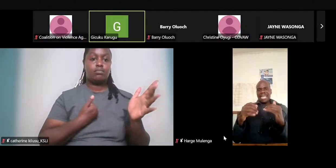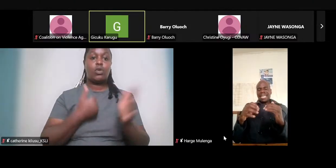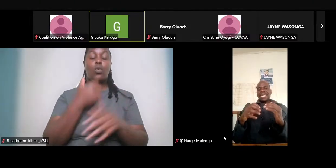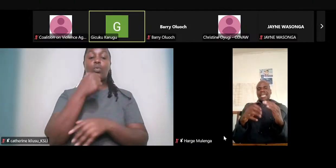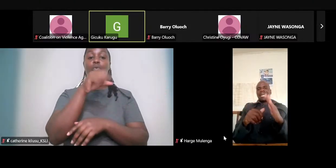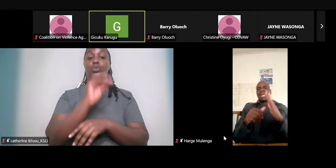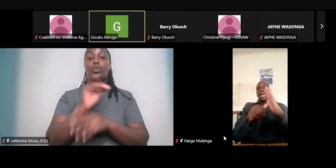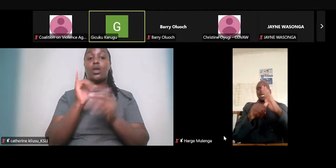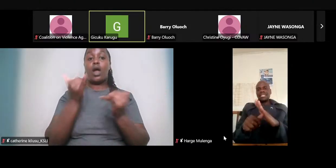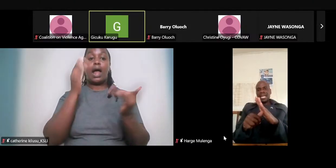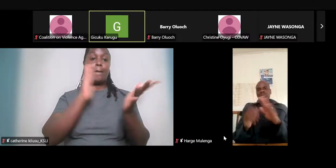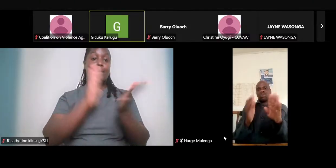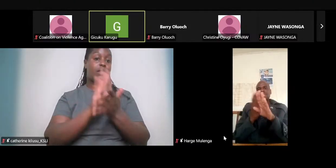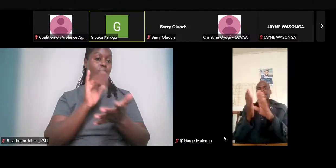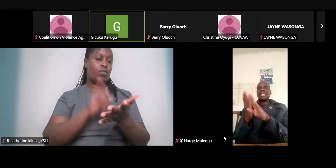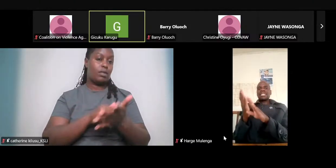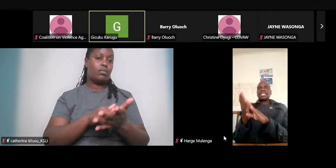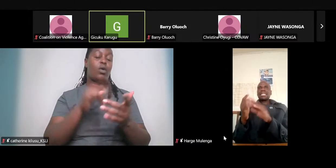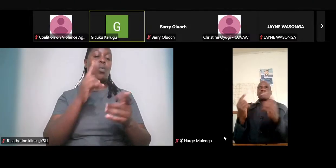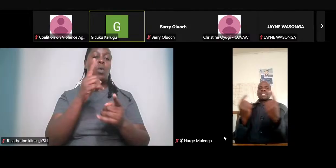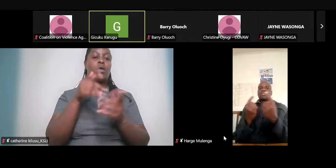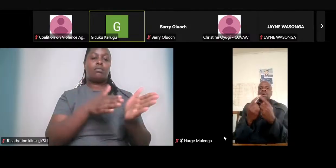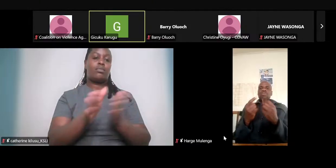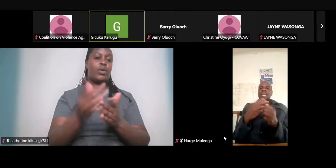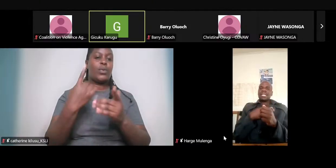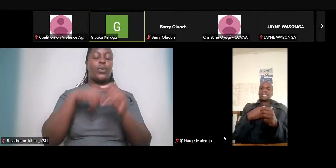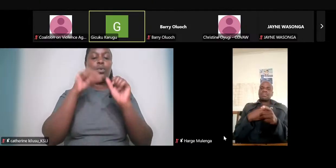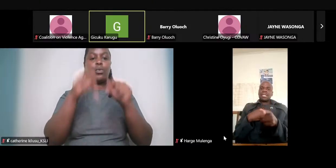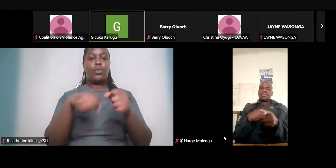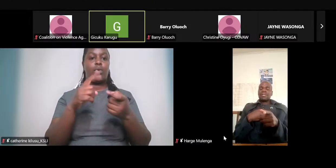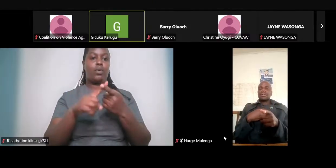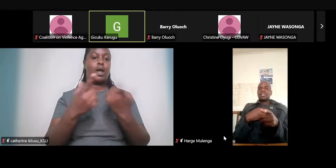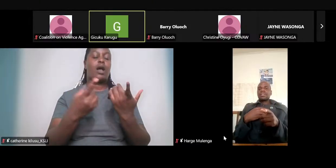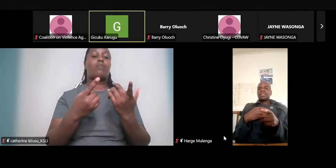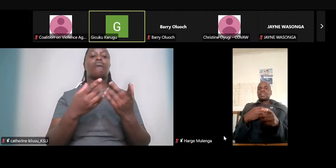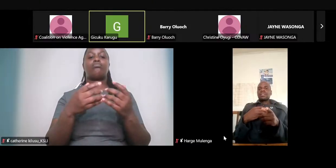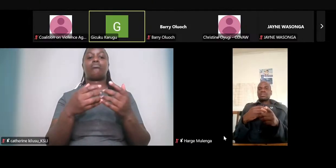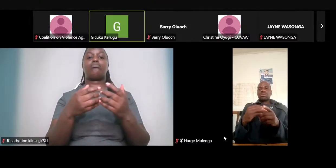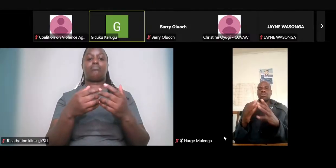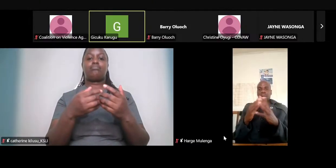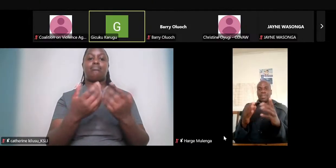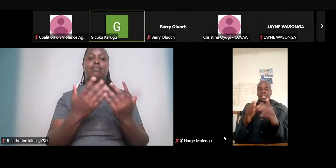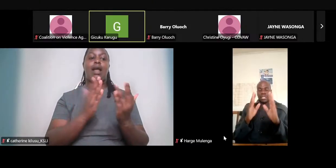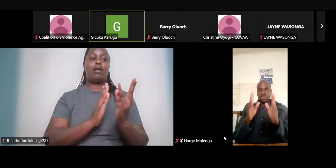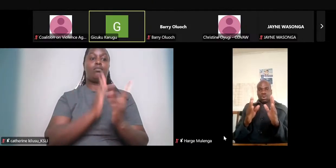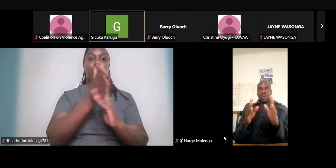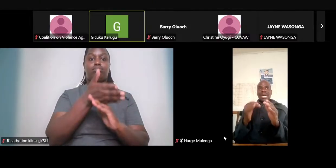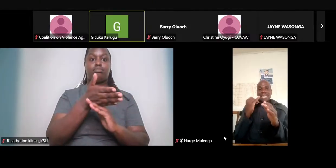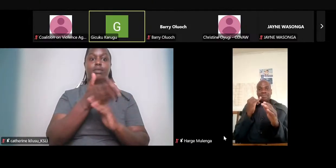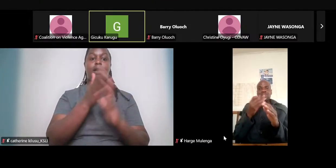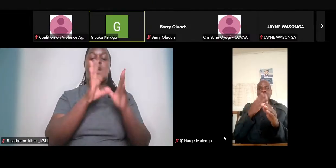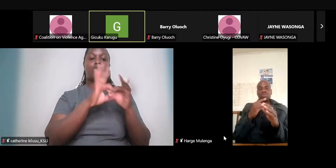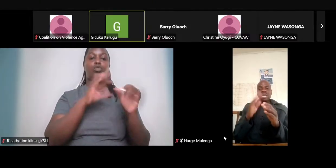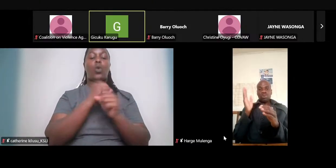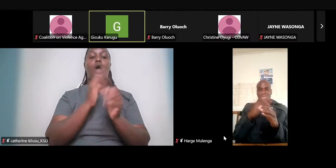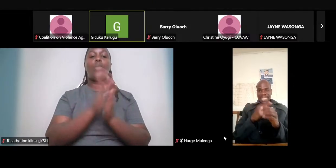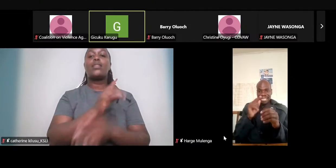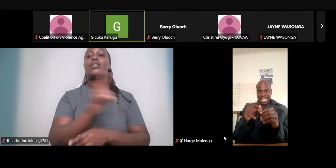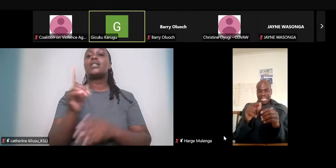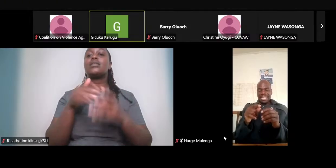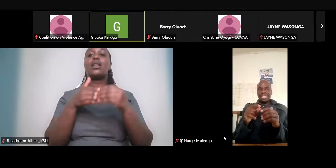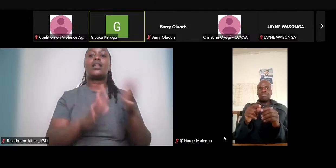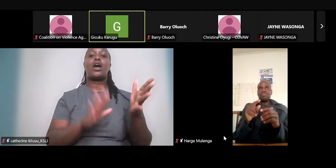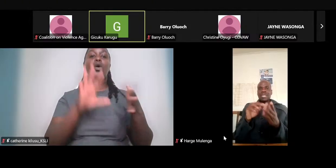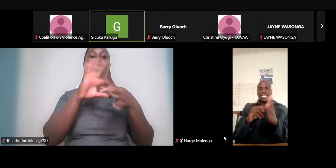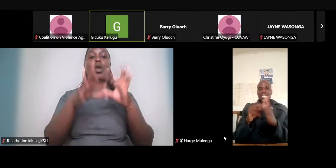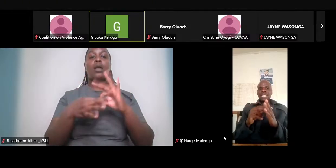would believe that that is one major way in which we can bridge the cultural gaps, is to work with these important leaders, to collaborate with them in order